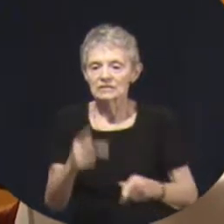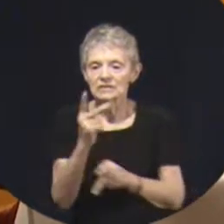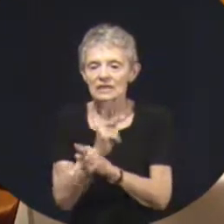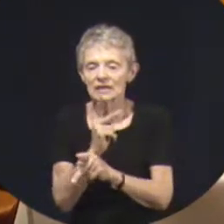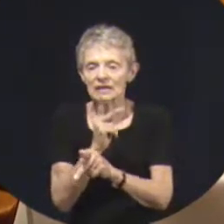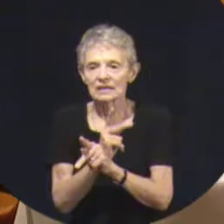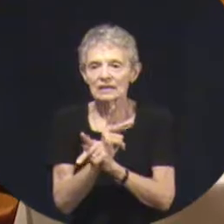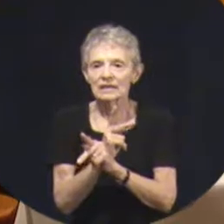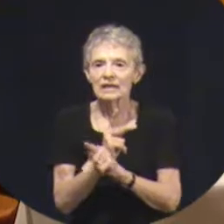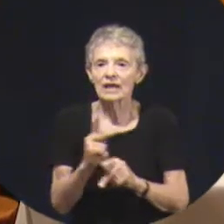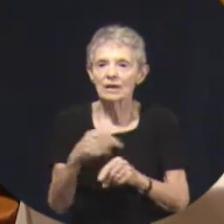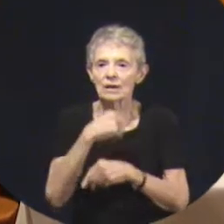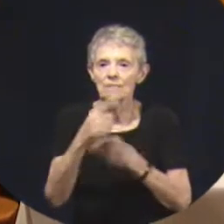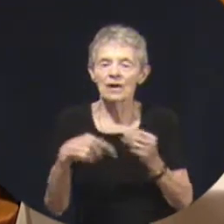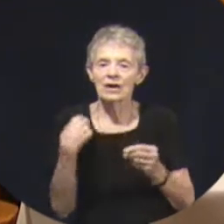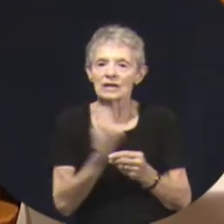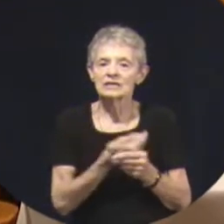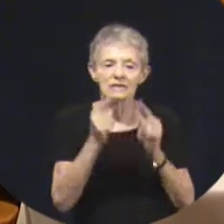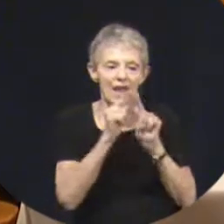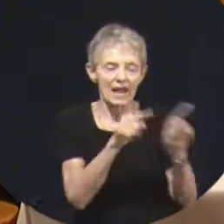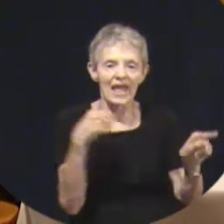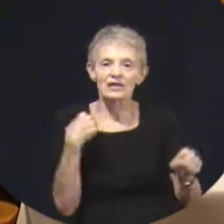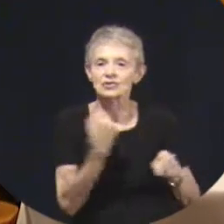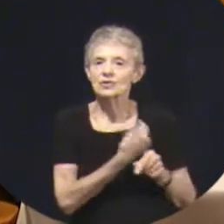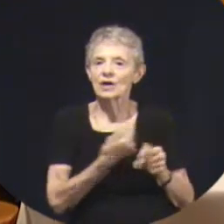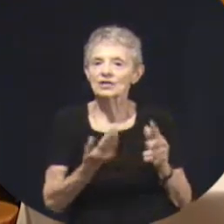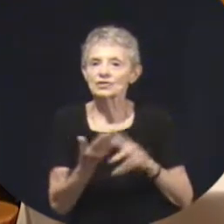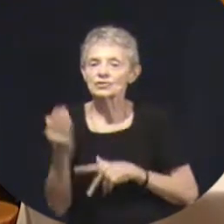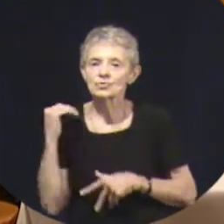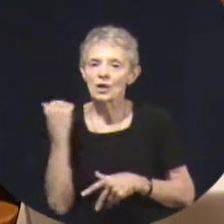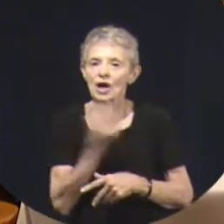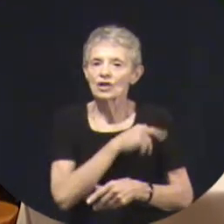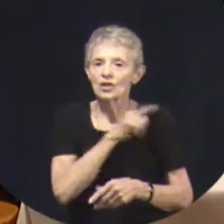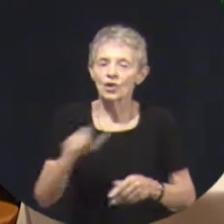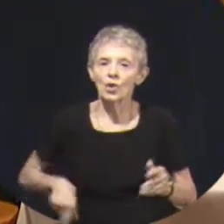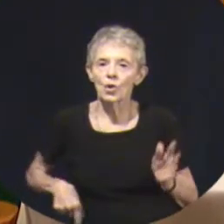your Son, Christ, our Lord. Amen.